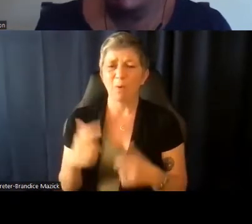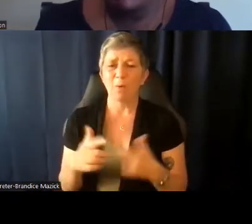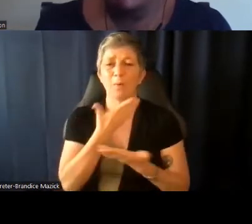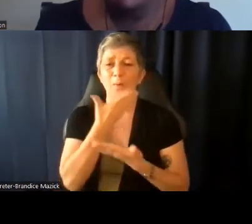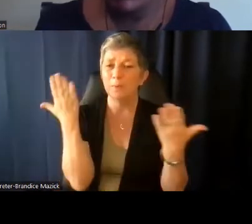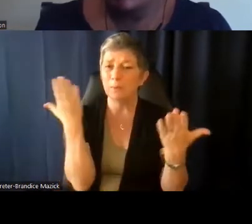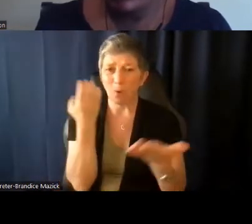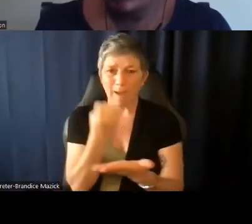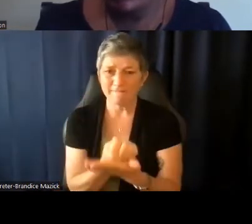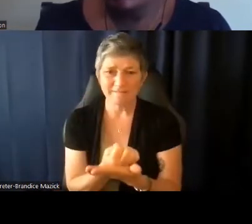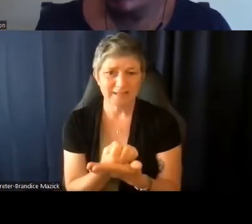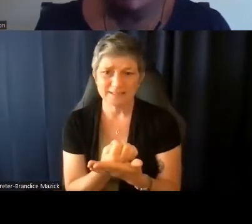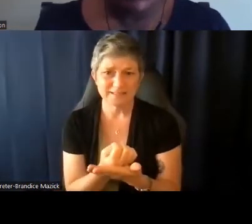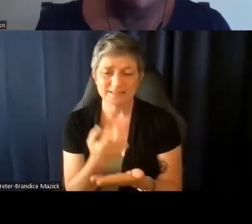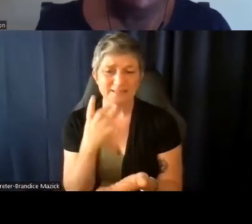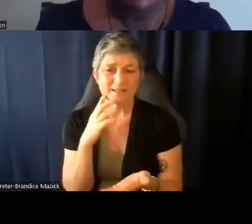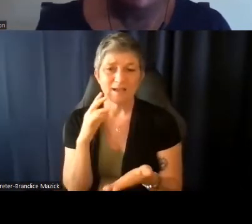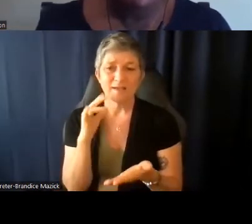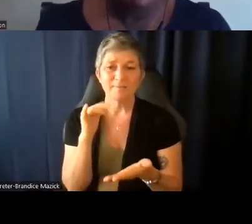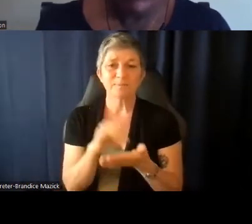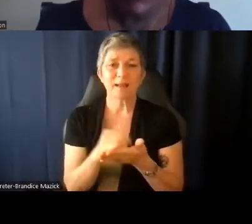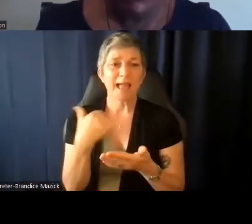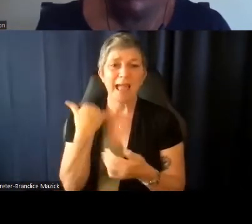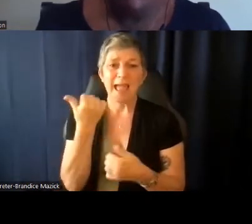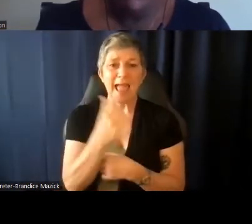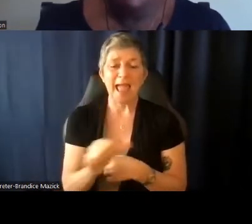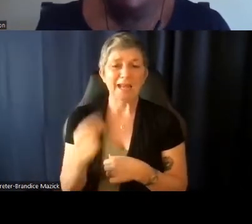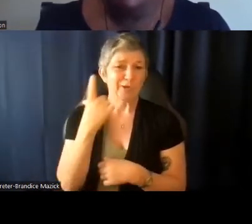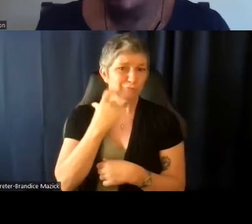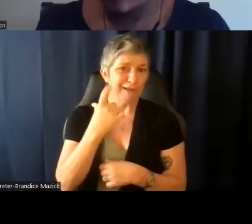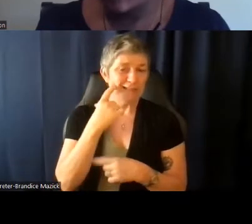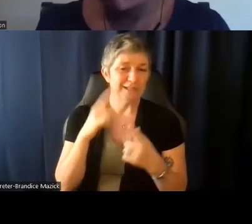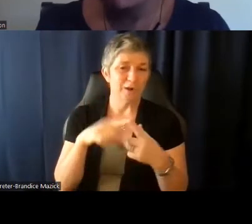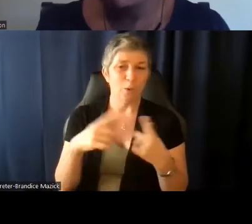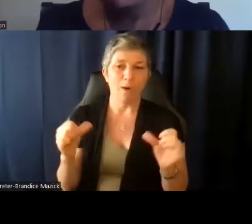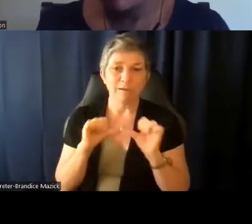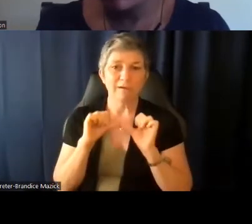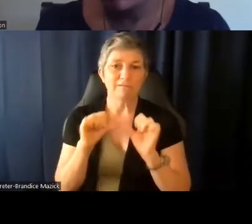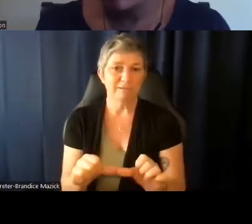evidence that there had been any recent or further